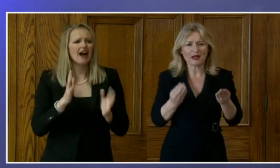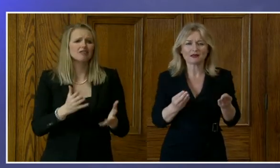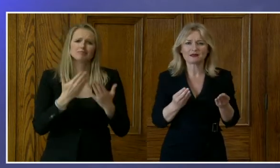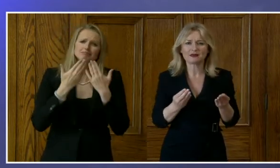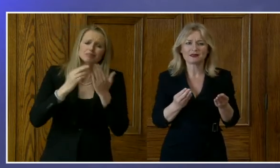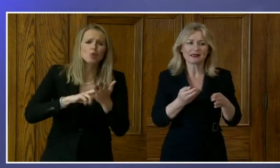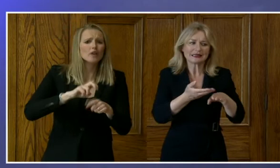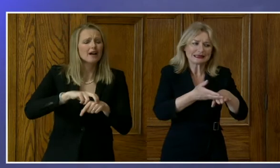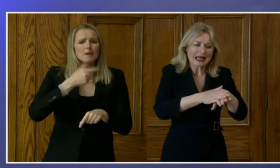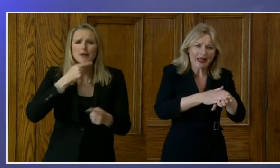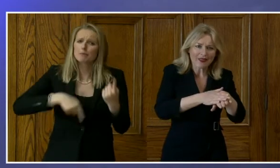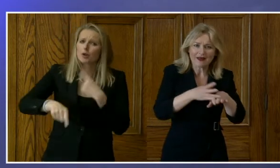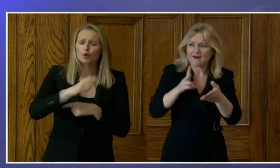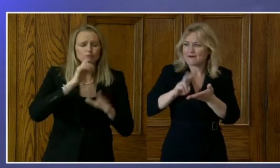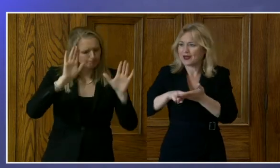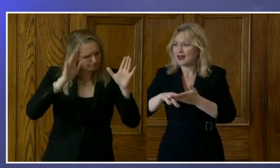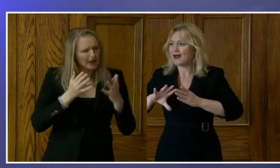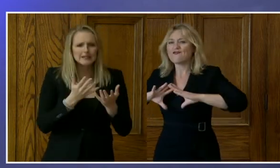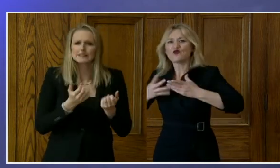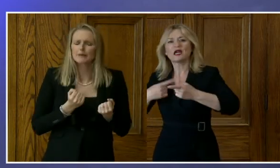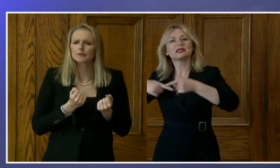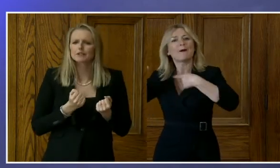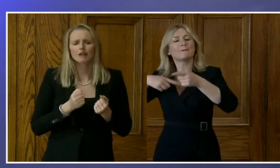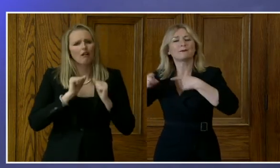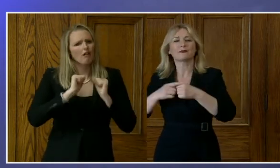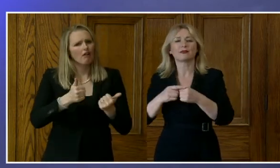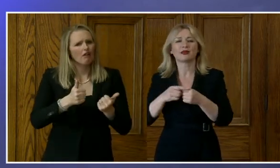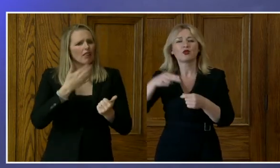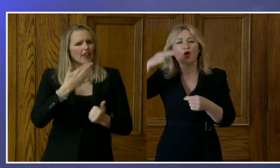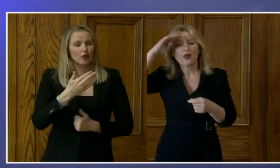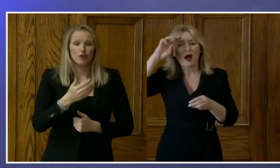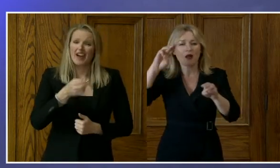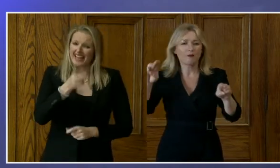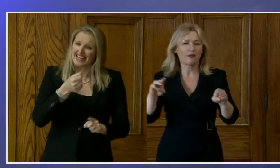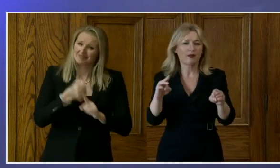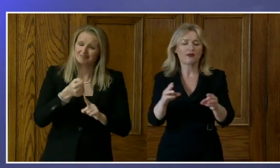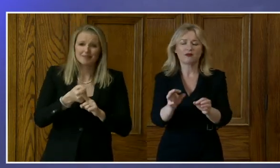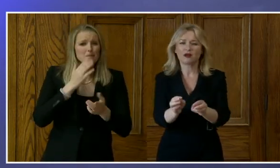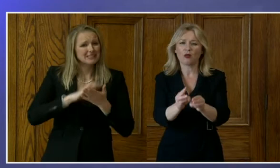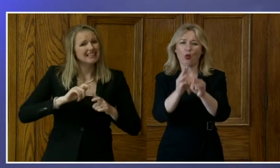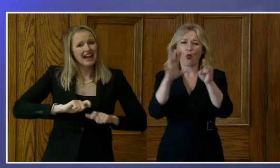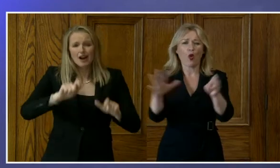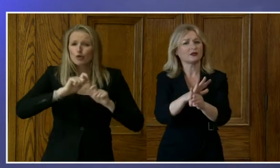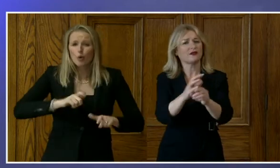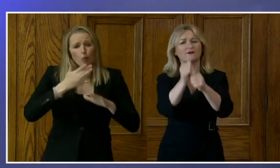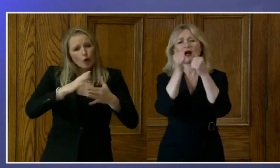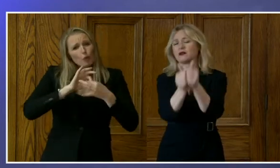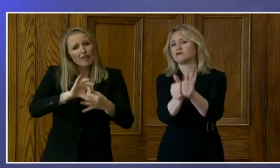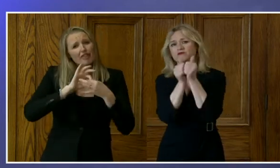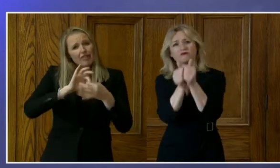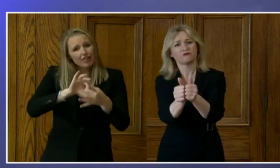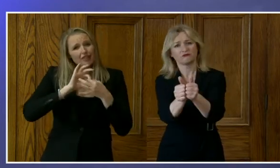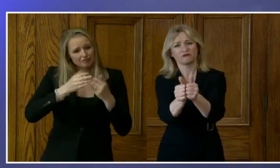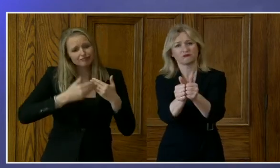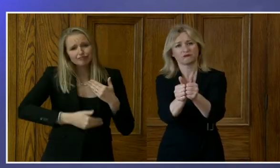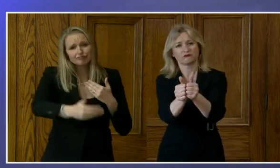to the public health messaging up until now. I am asking them again on behalf of the executive to continue to work with us over the